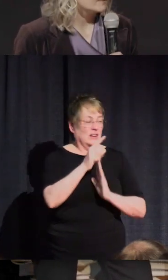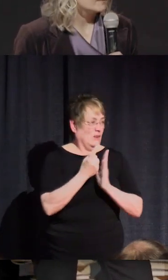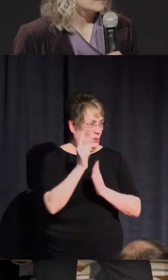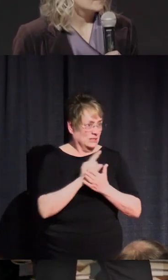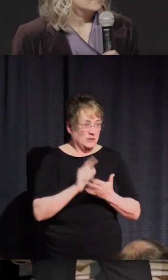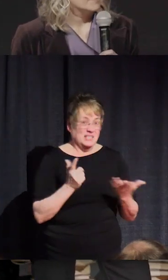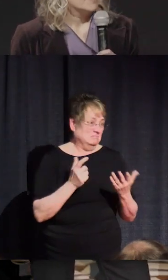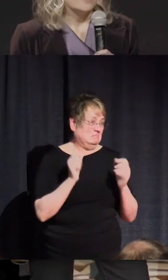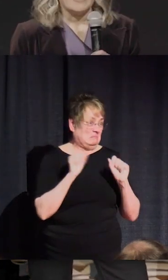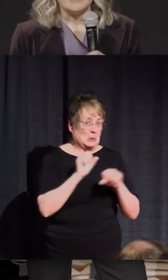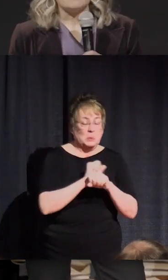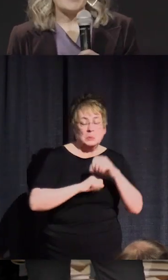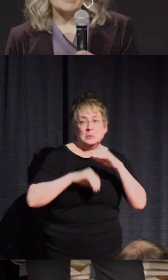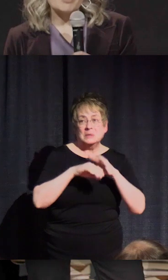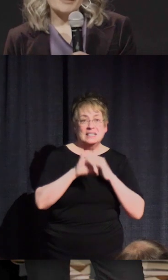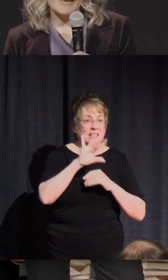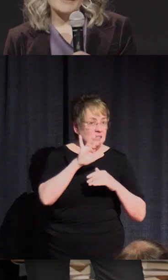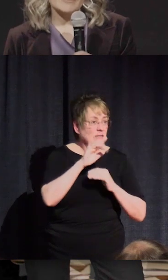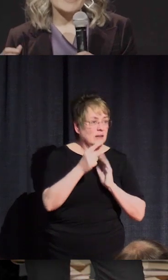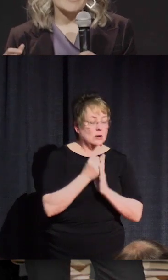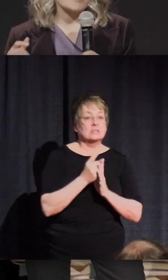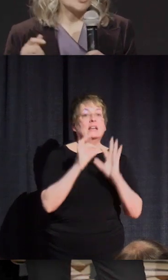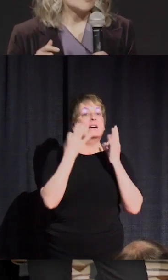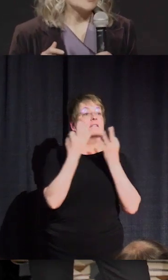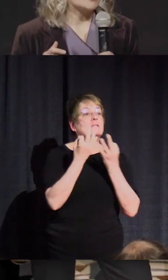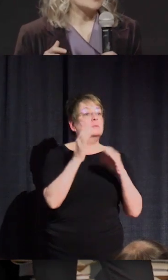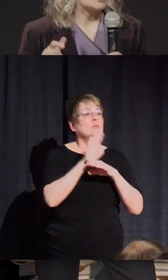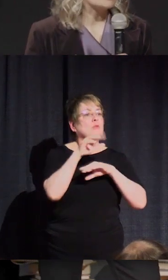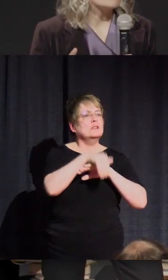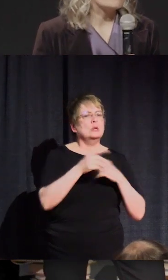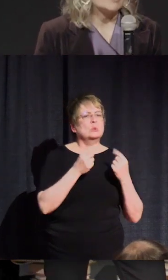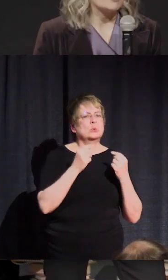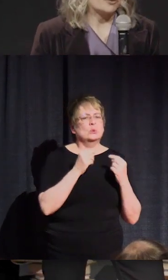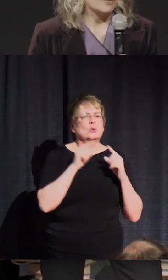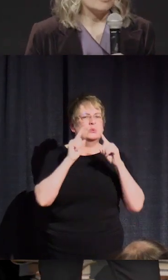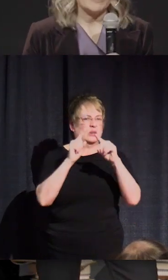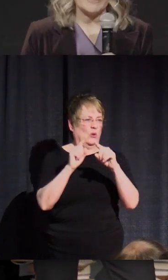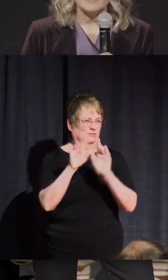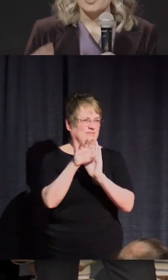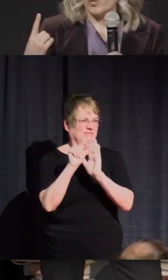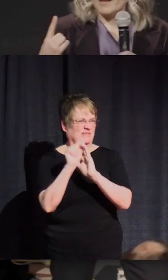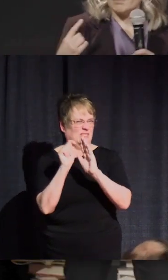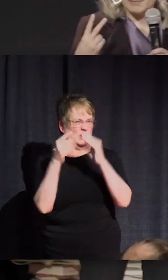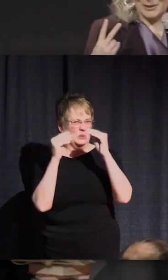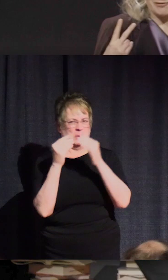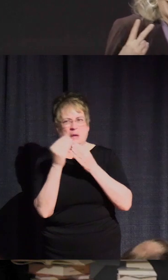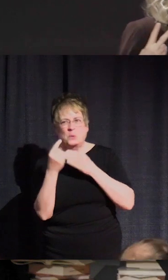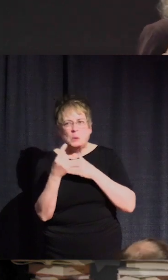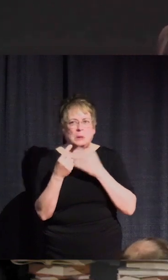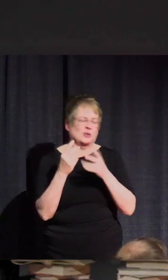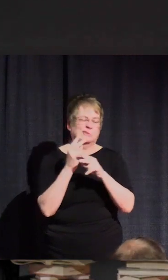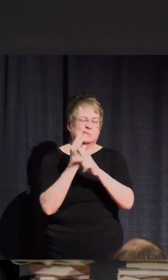of. And family movie night consisted of us going to the local video store. We'd get one, maybe